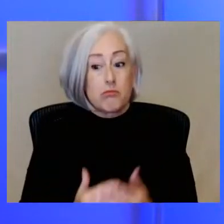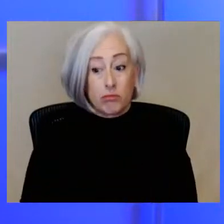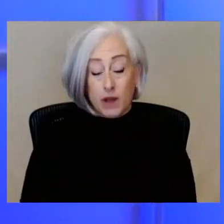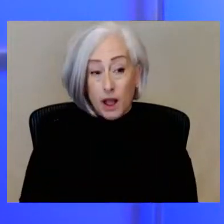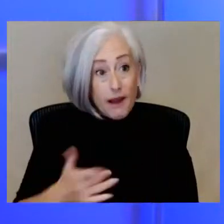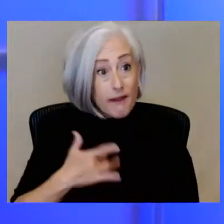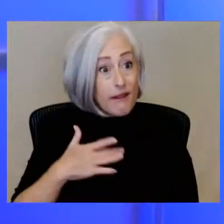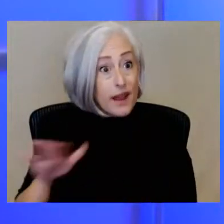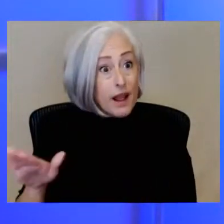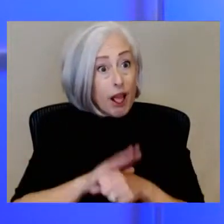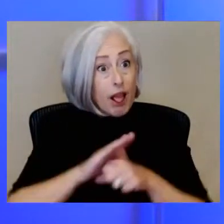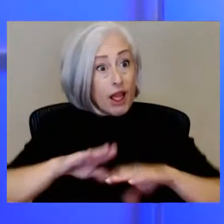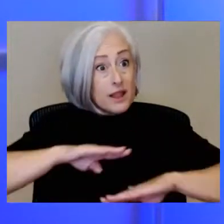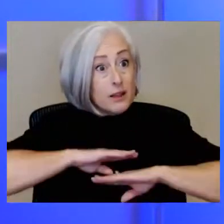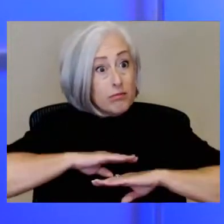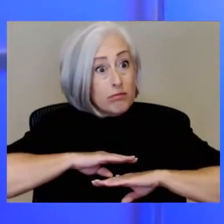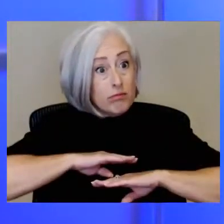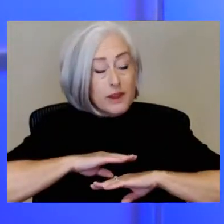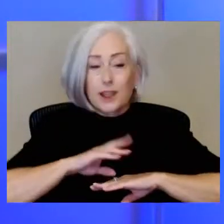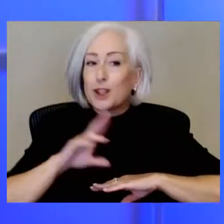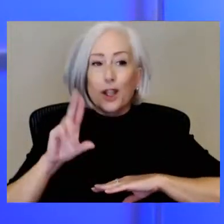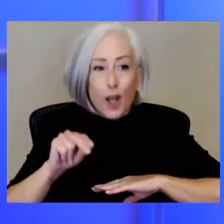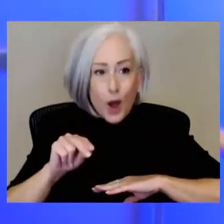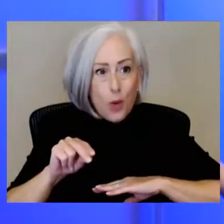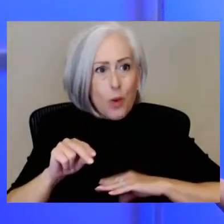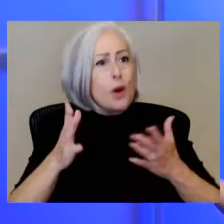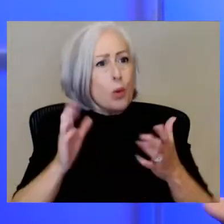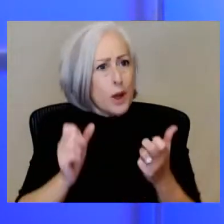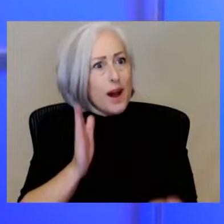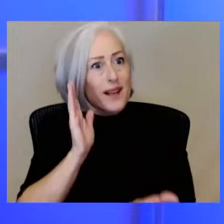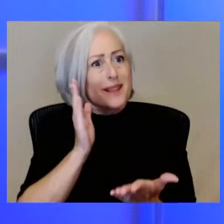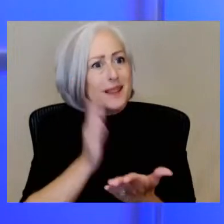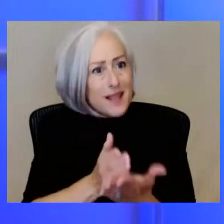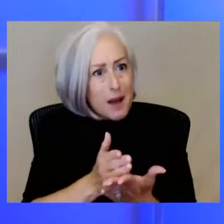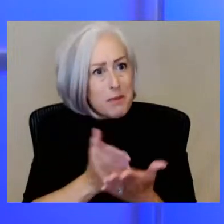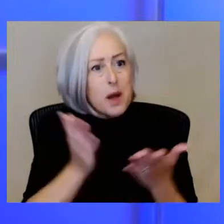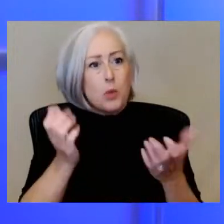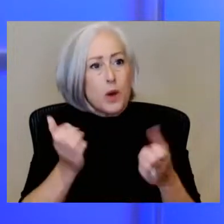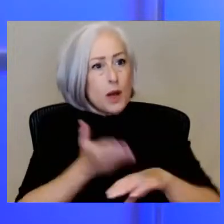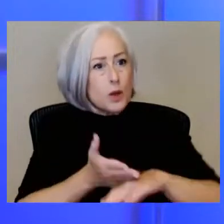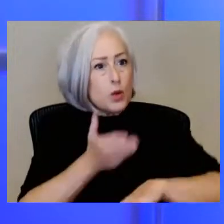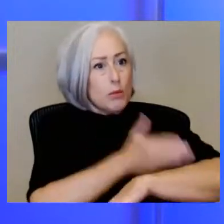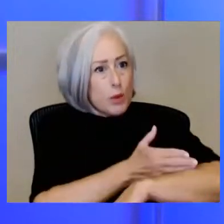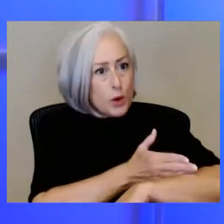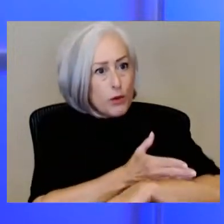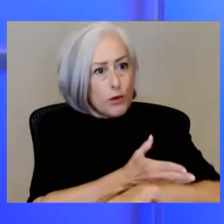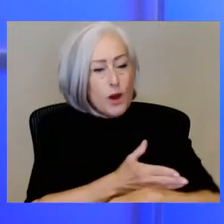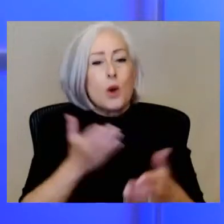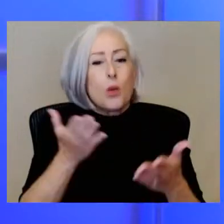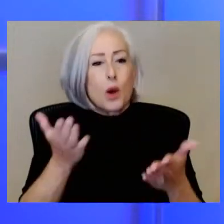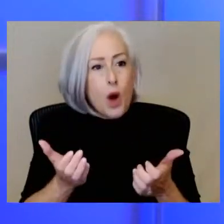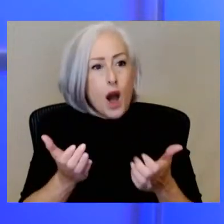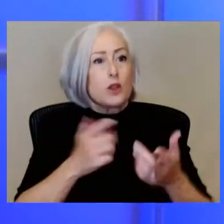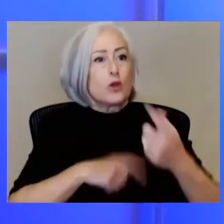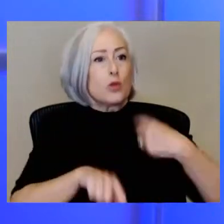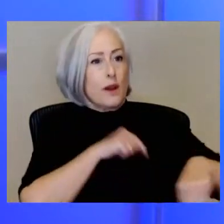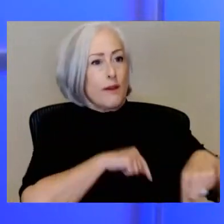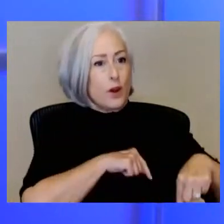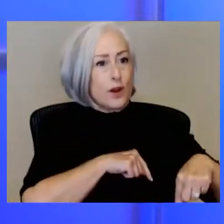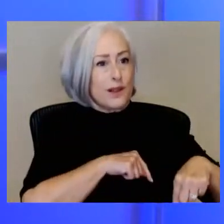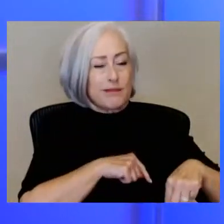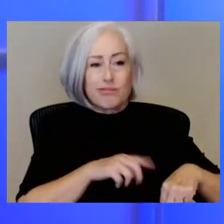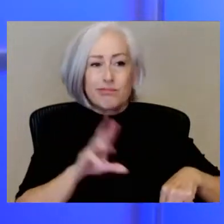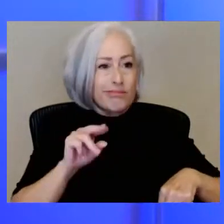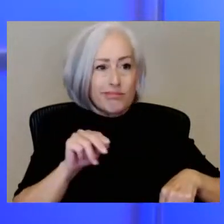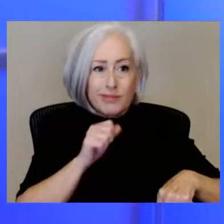want to stop it, we want to reverse it, we want to improve things, and those don't really do that. They slow that decline. And